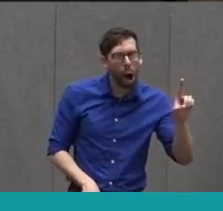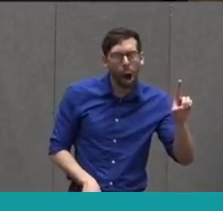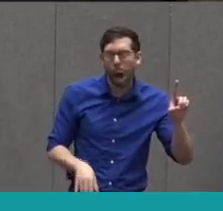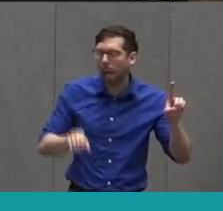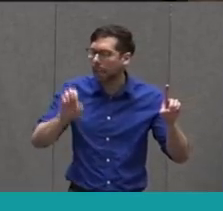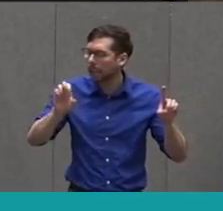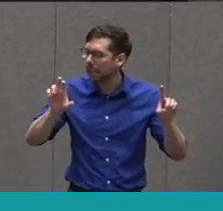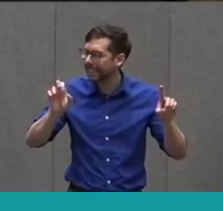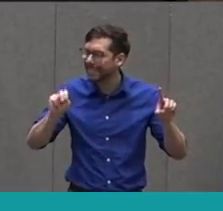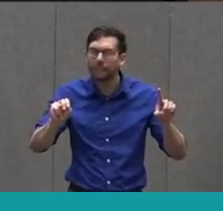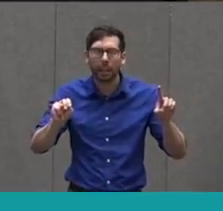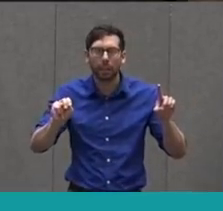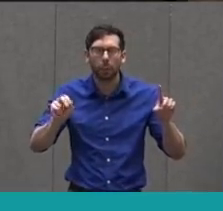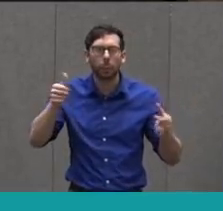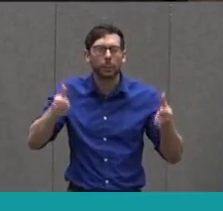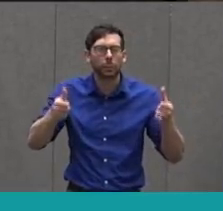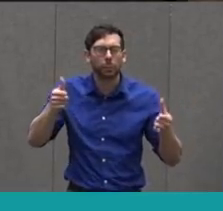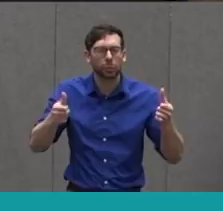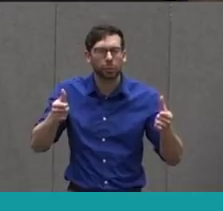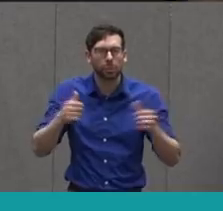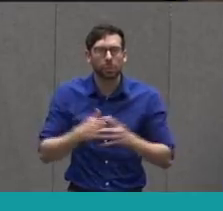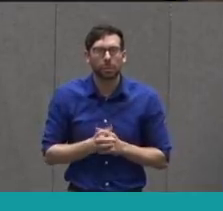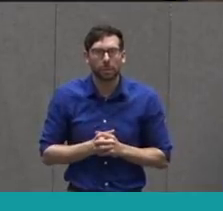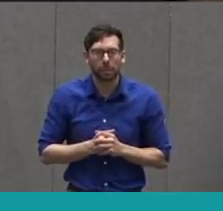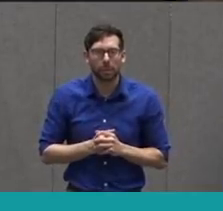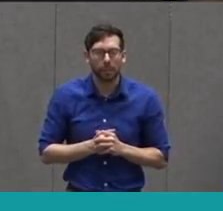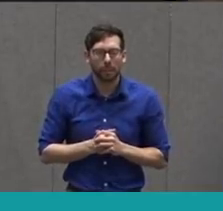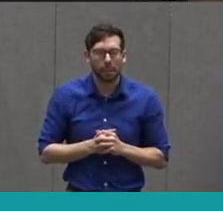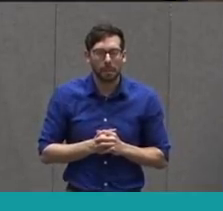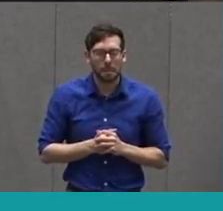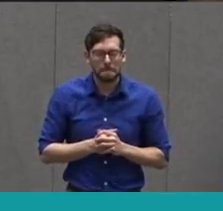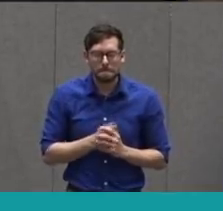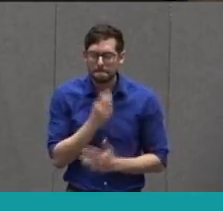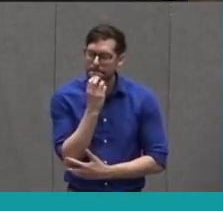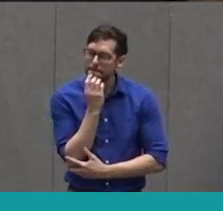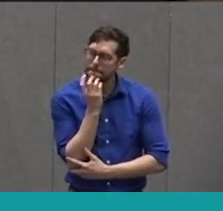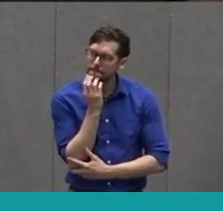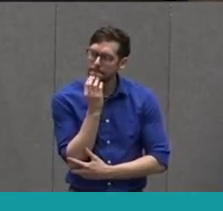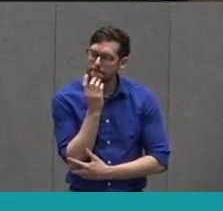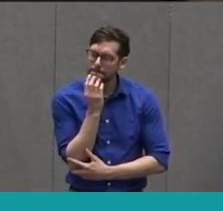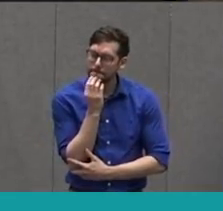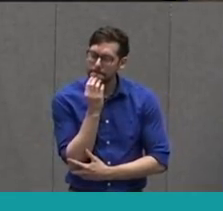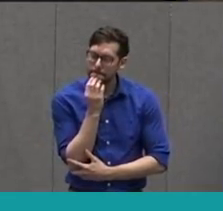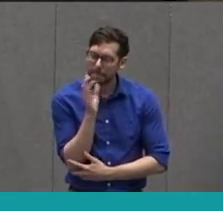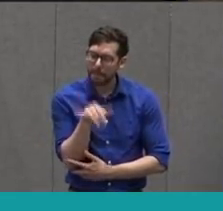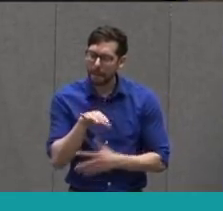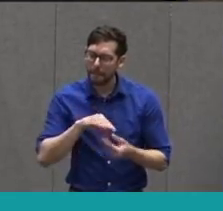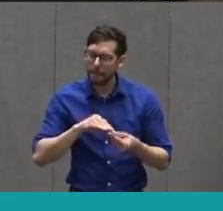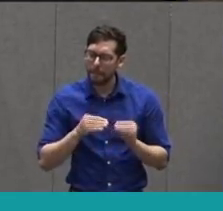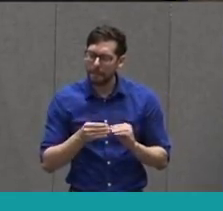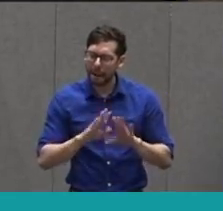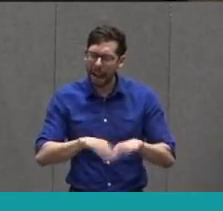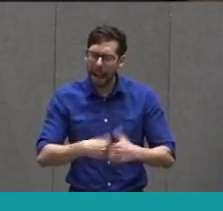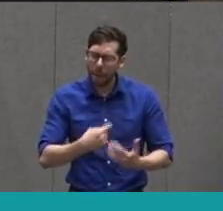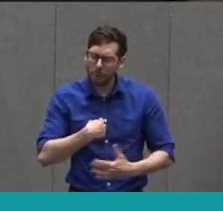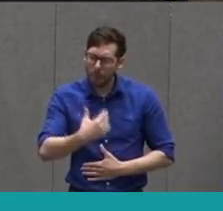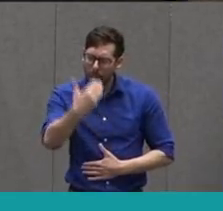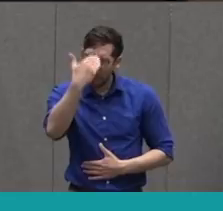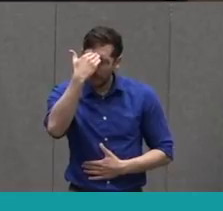Let's think about that for a minute. How would I know if that number was odd or even?